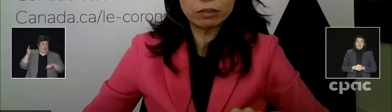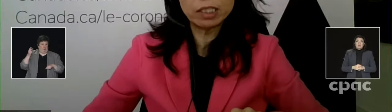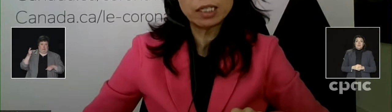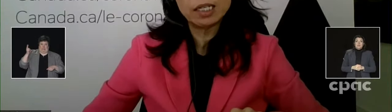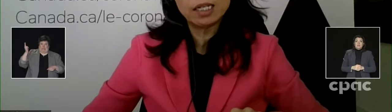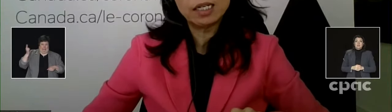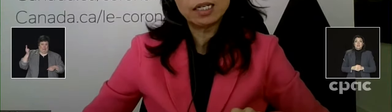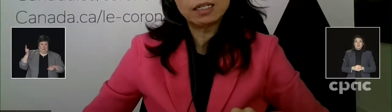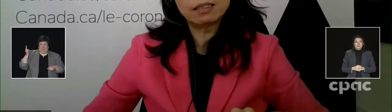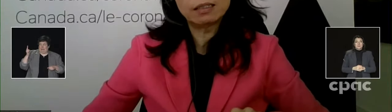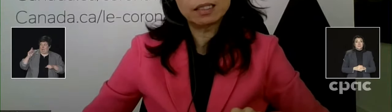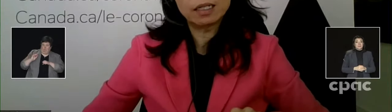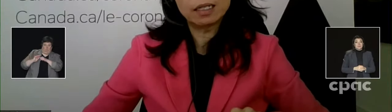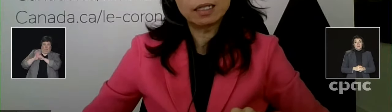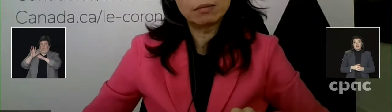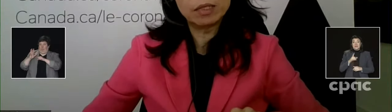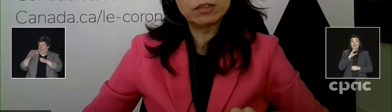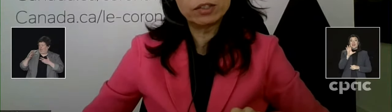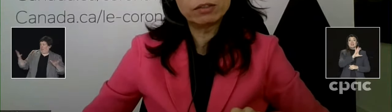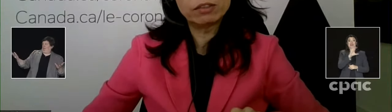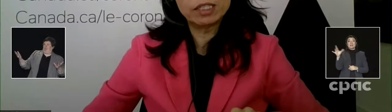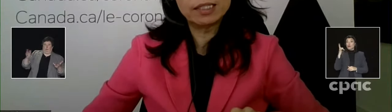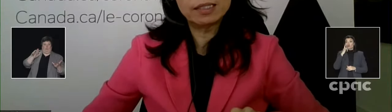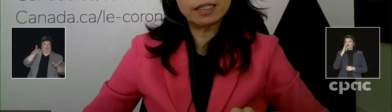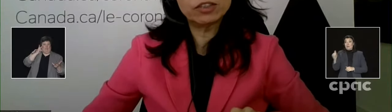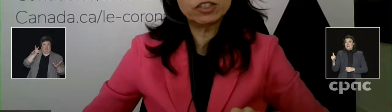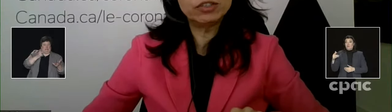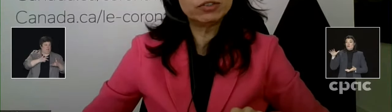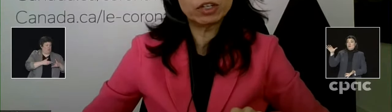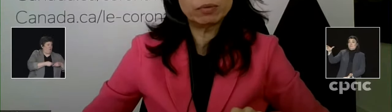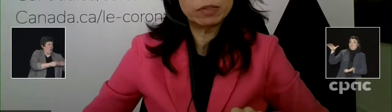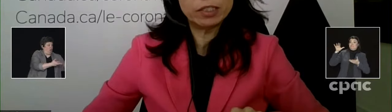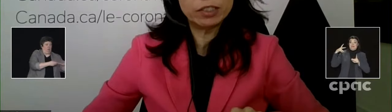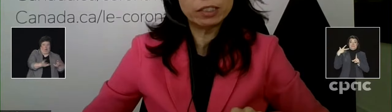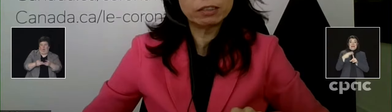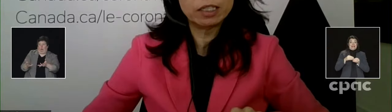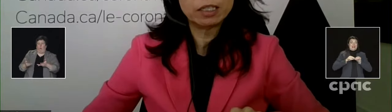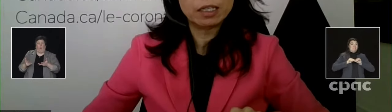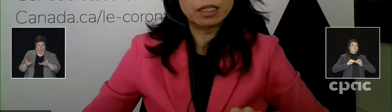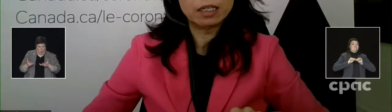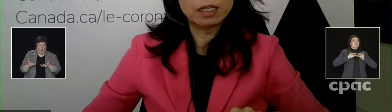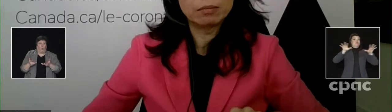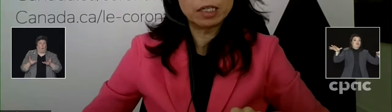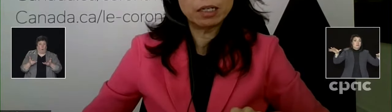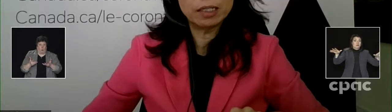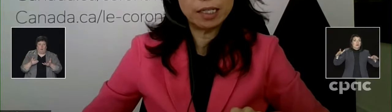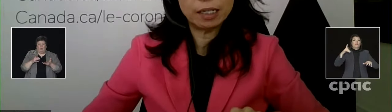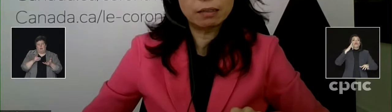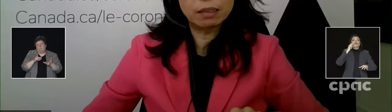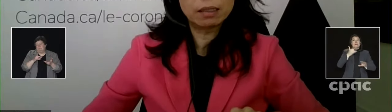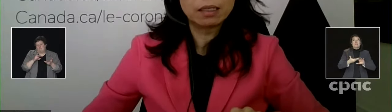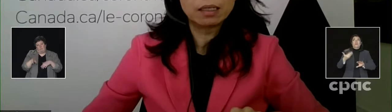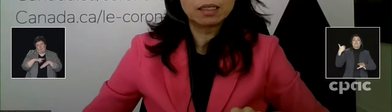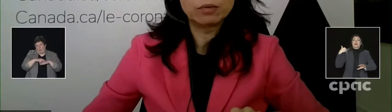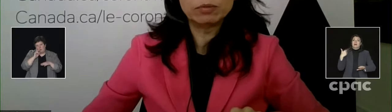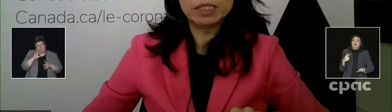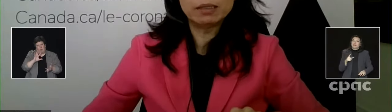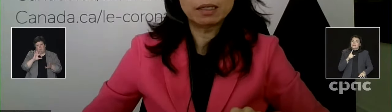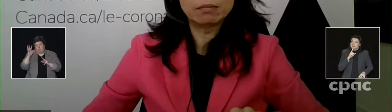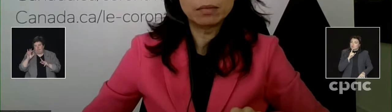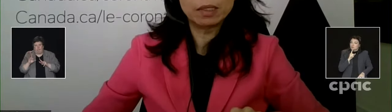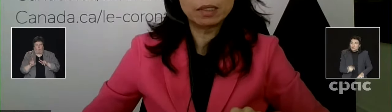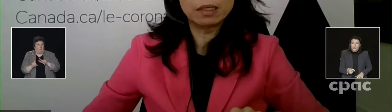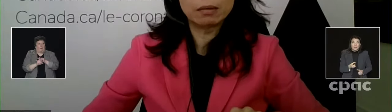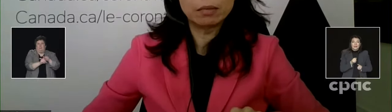in the road. And so in such huge operational contexts, there will